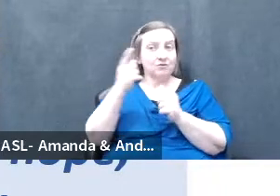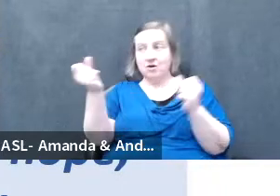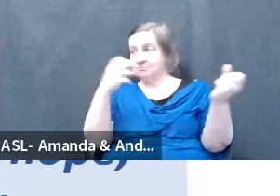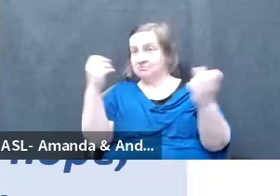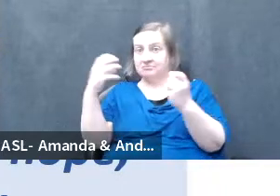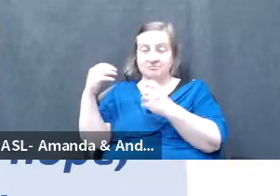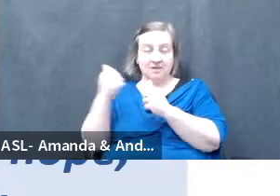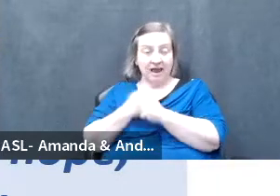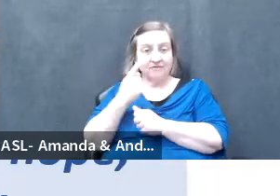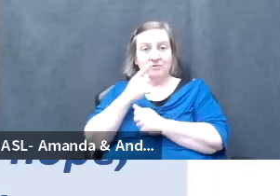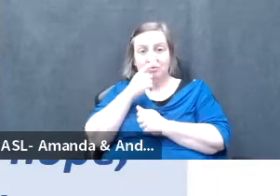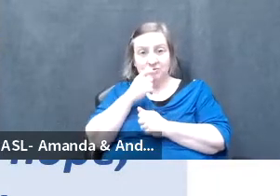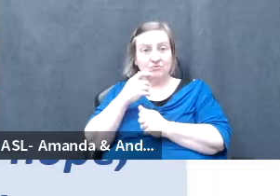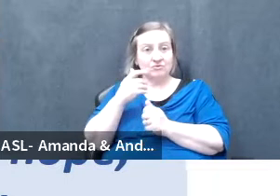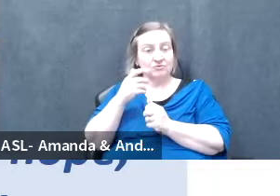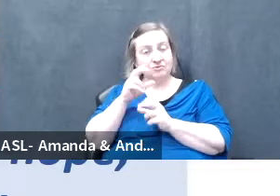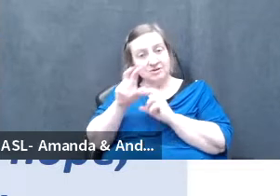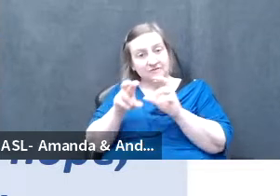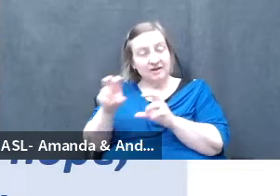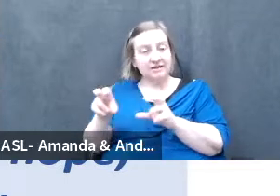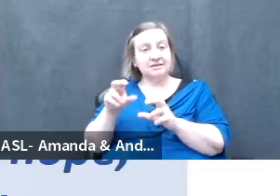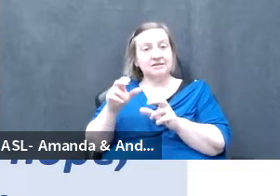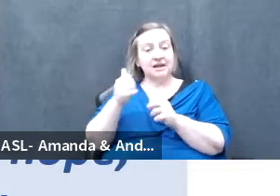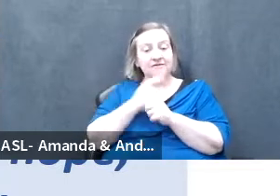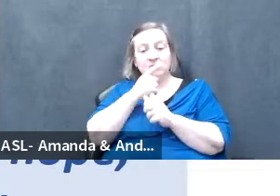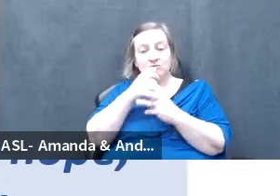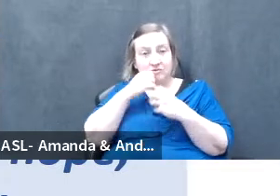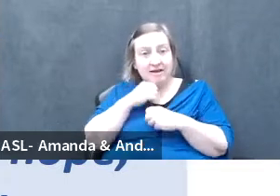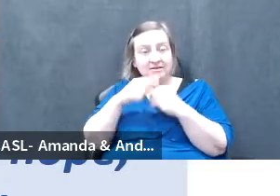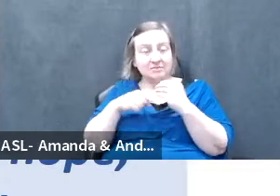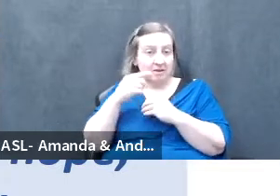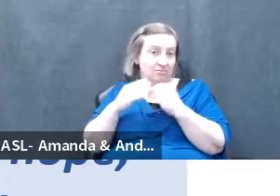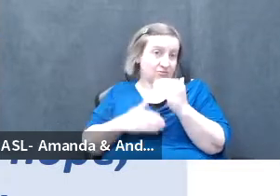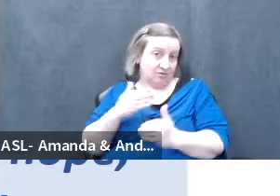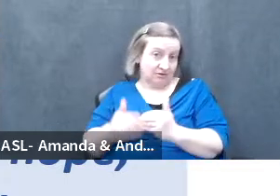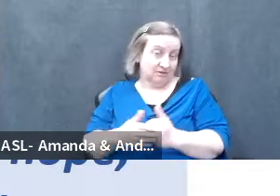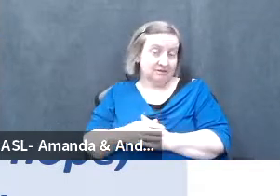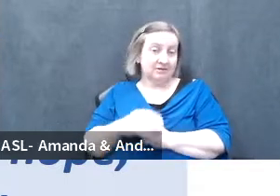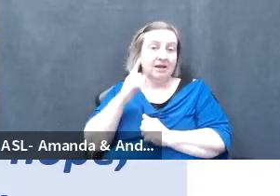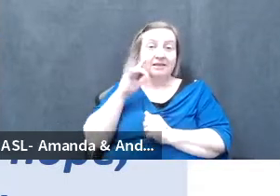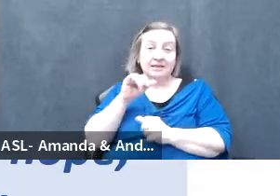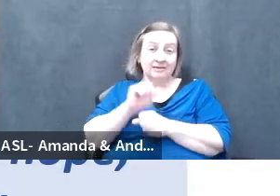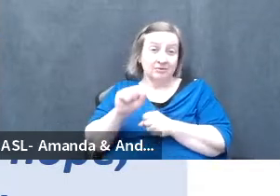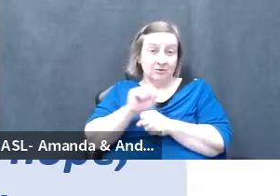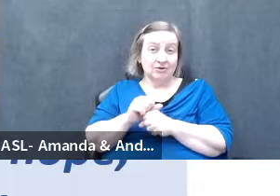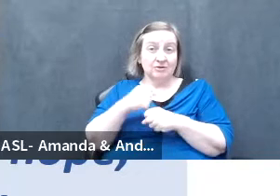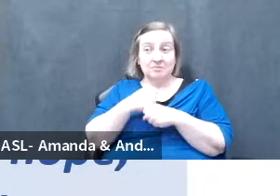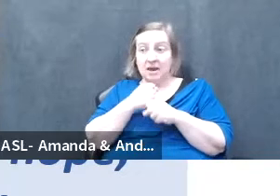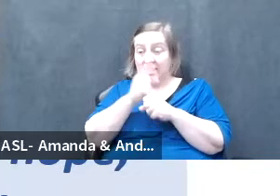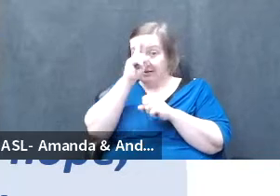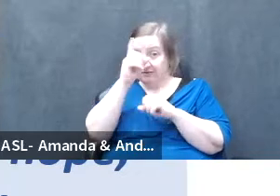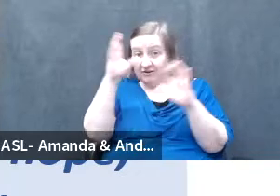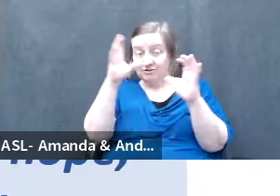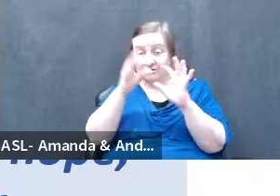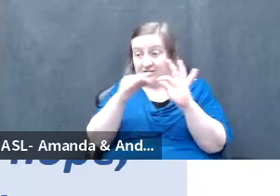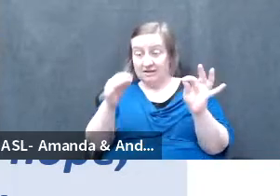is an investment and caring about this process. I think this work to kind of create a vision statement